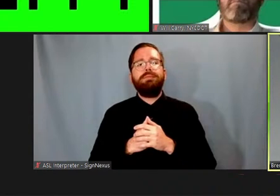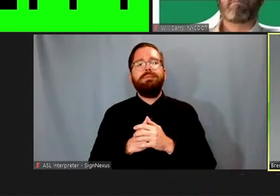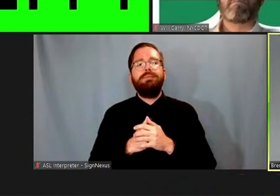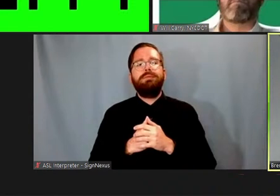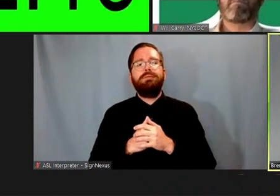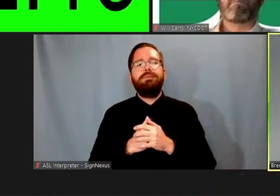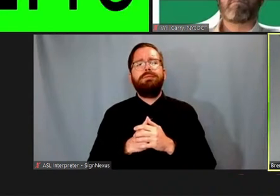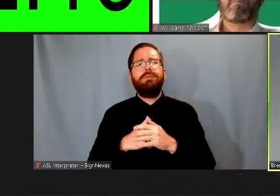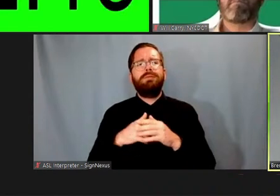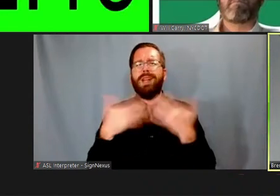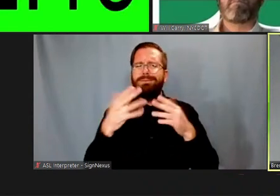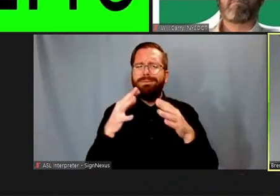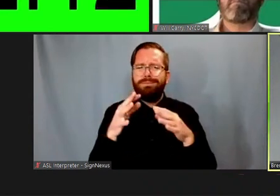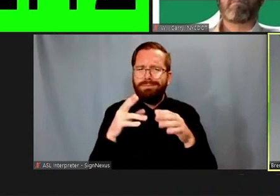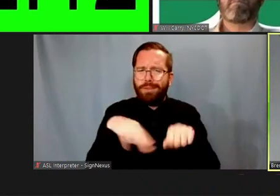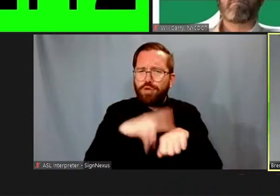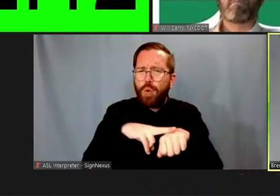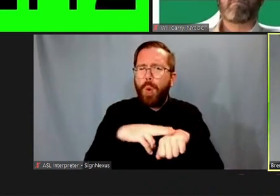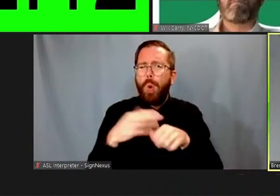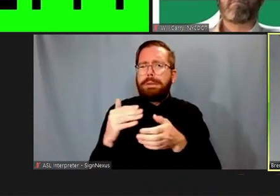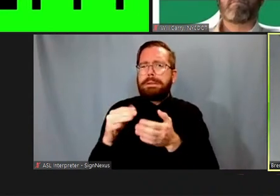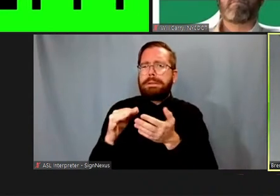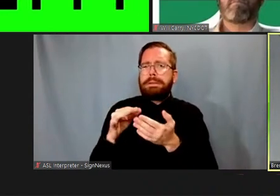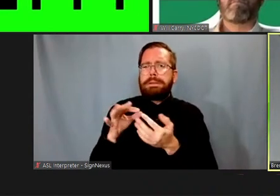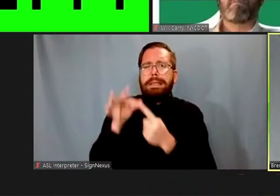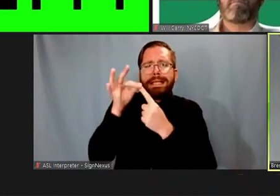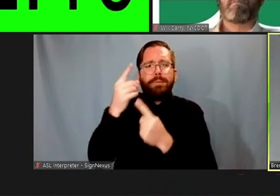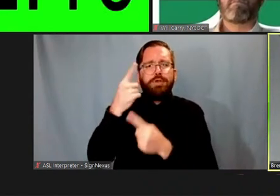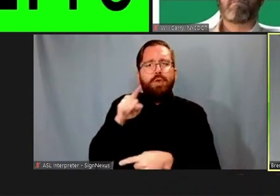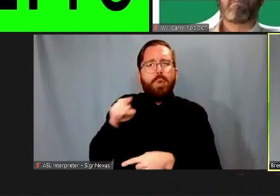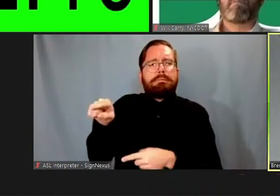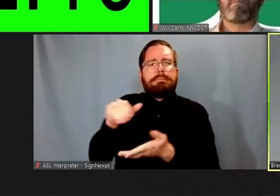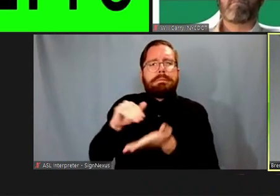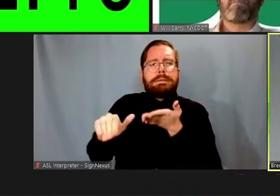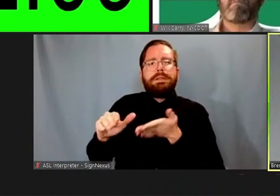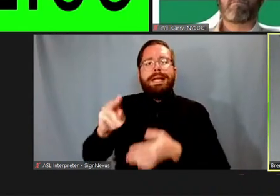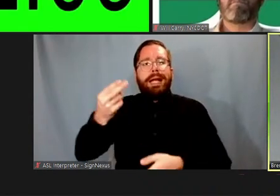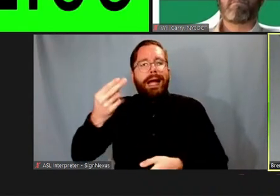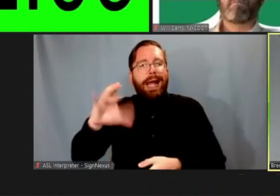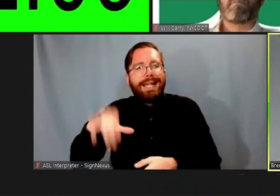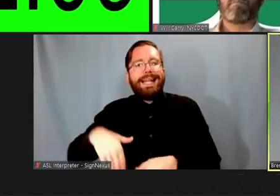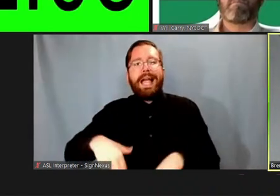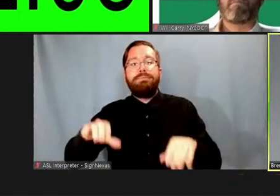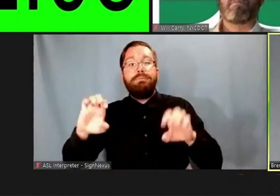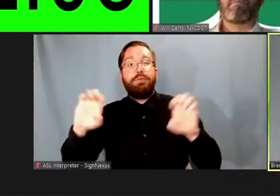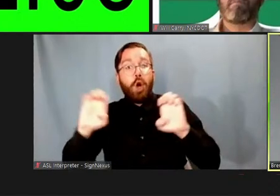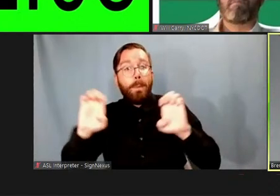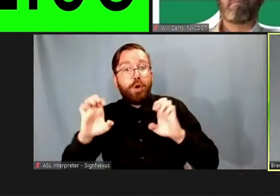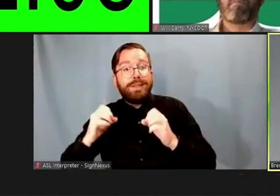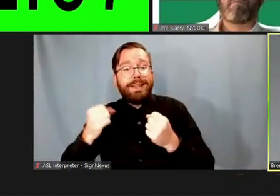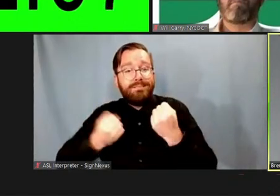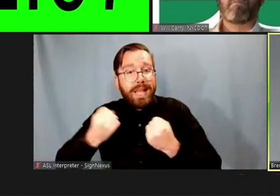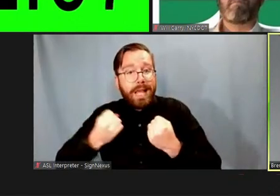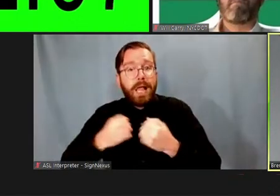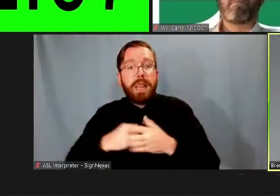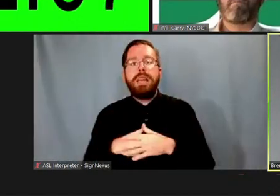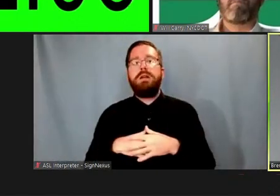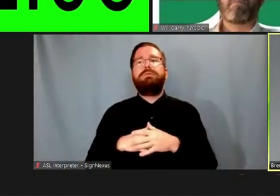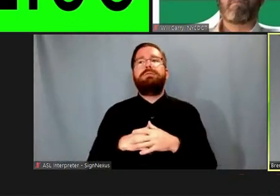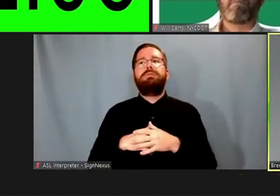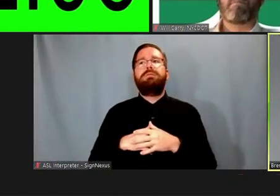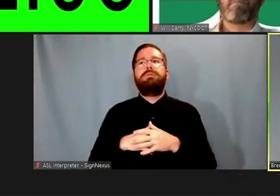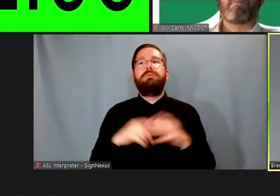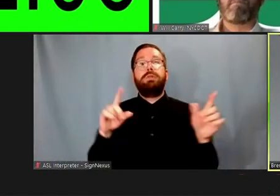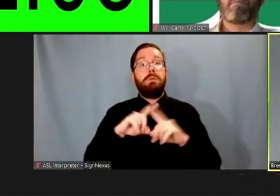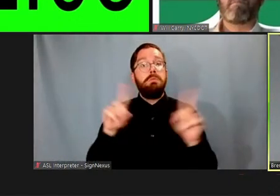handicapped uh vehicles of course it should be for emergency vehicles but not for a police officer choose that takes